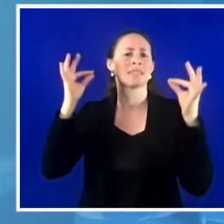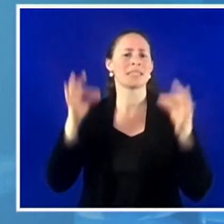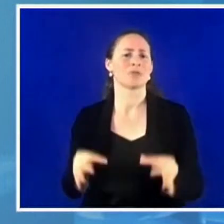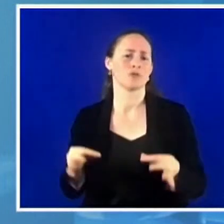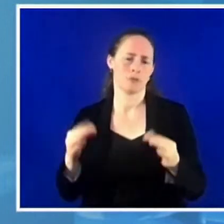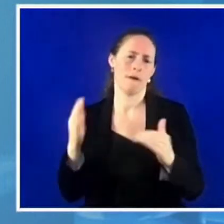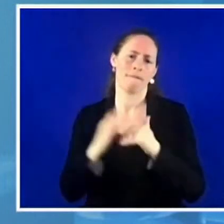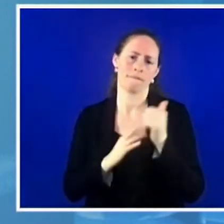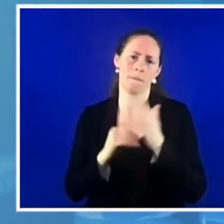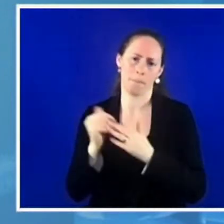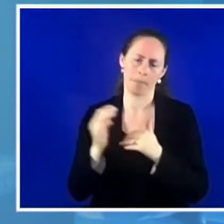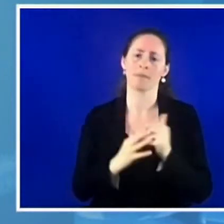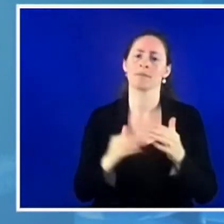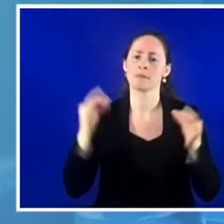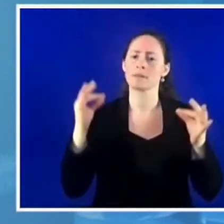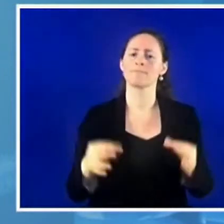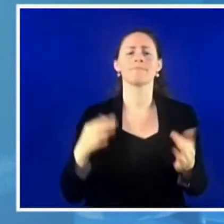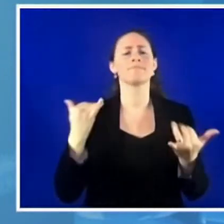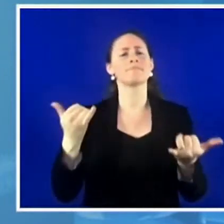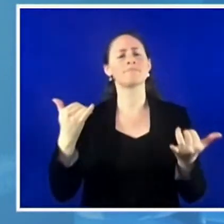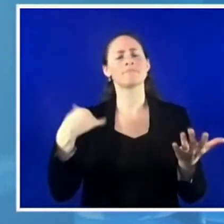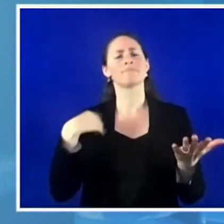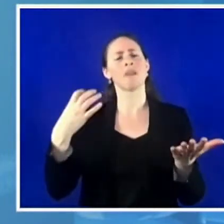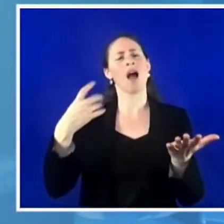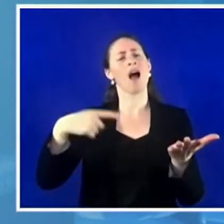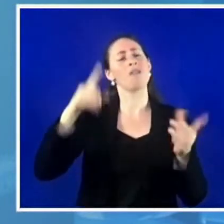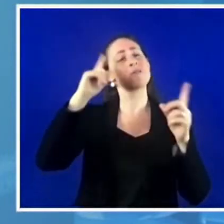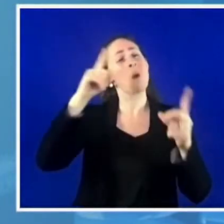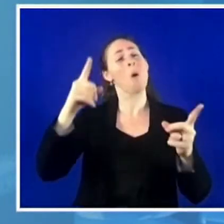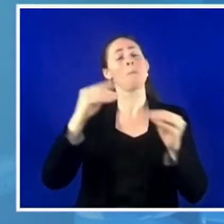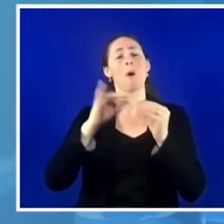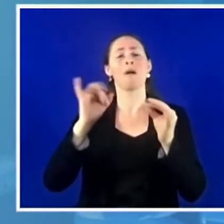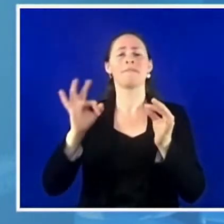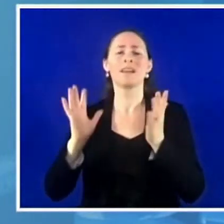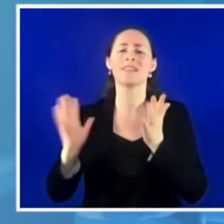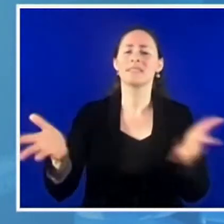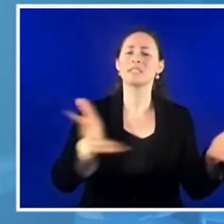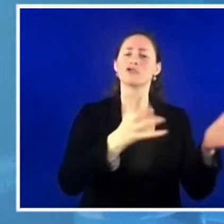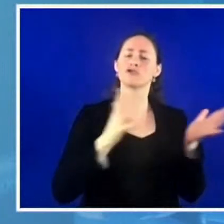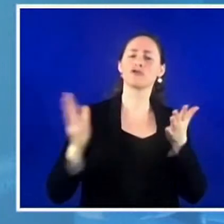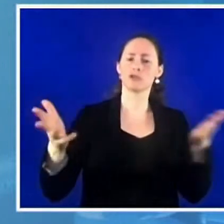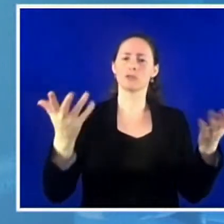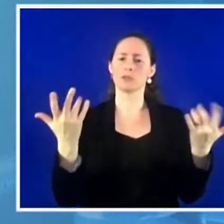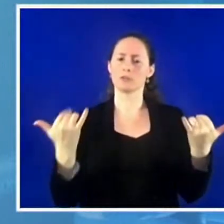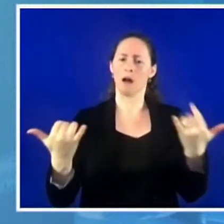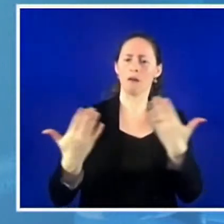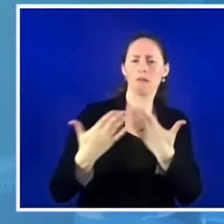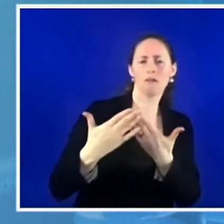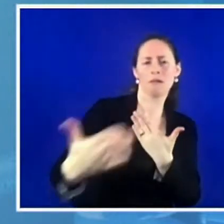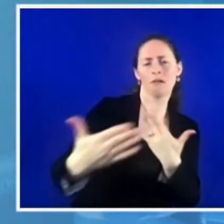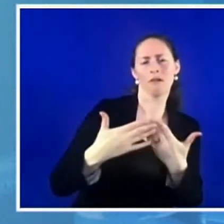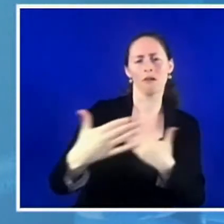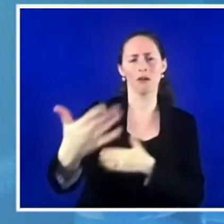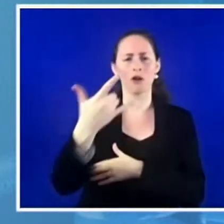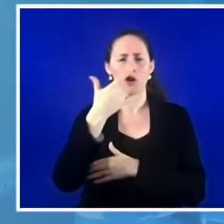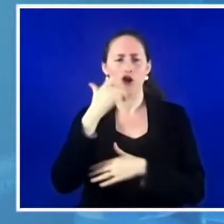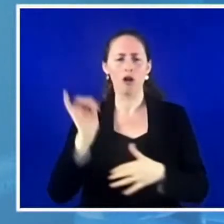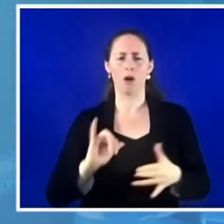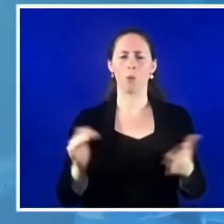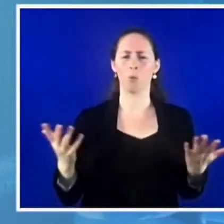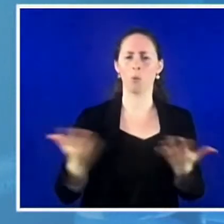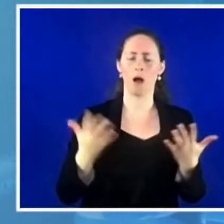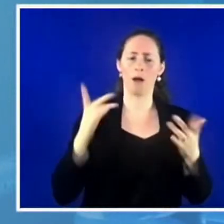if you will, a broader movement in the weeks ahead that will lead up to what we hope will be a resounding success on July